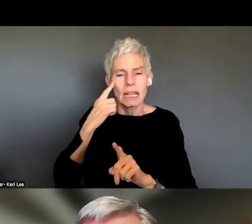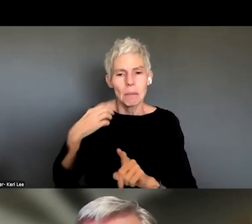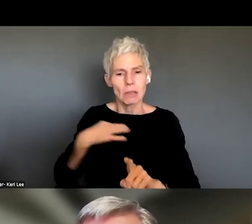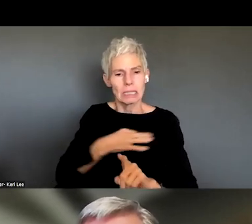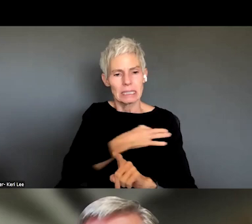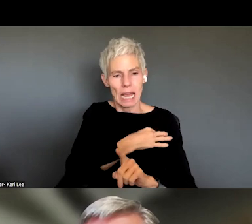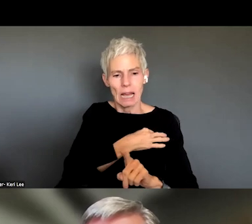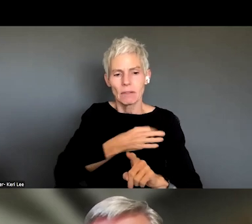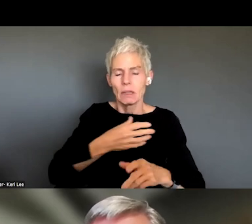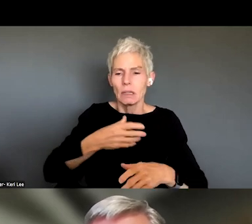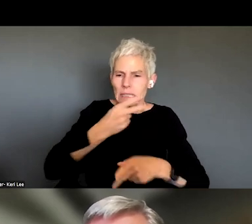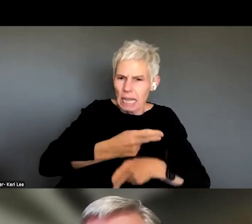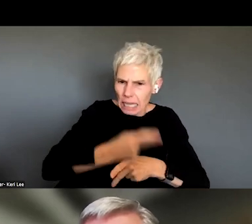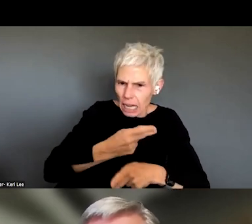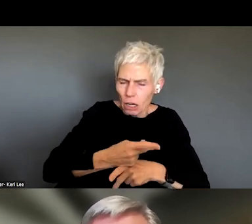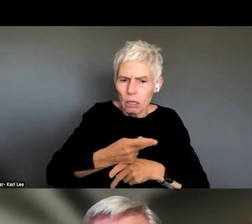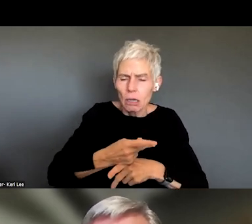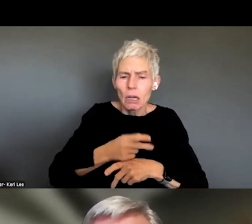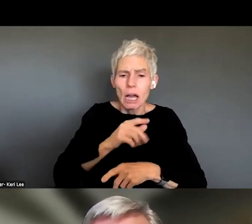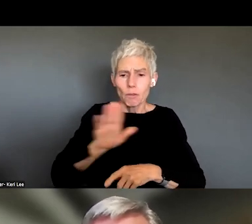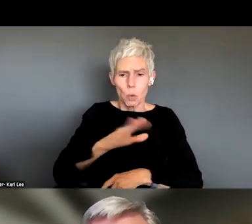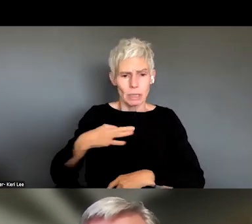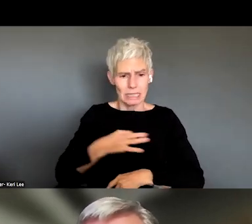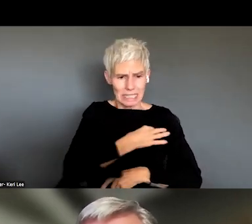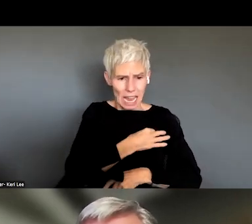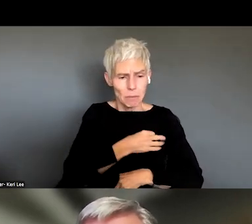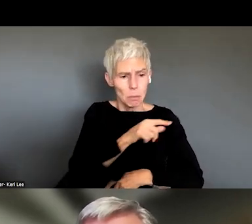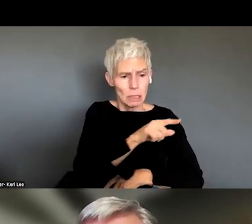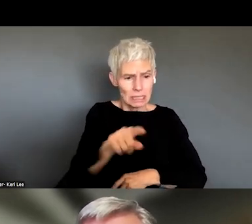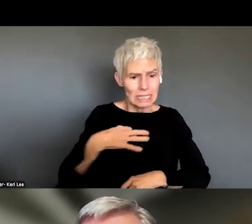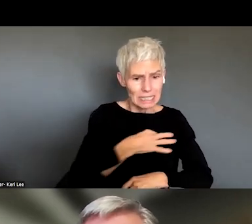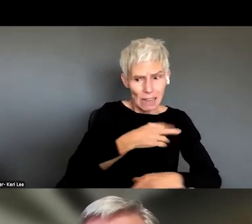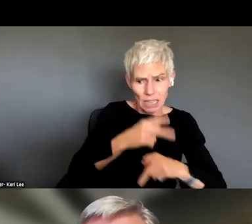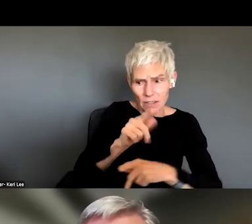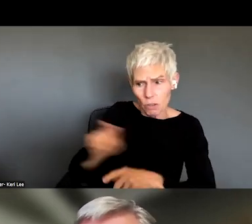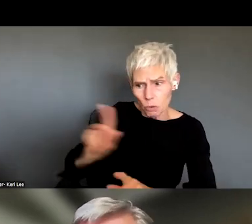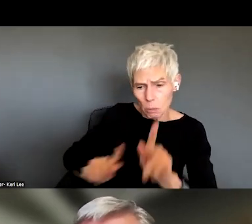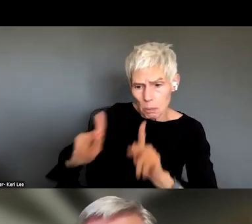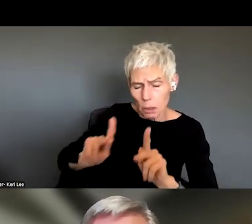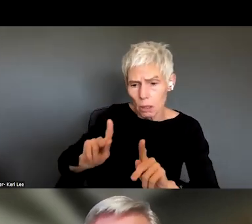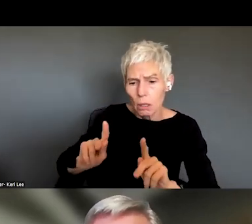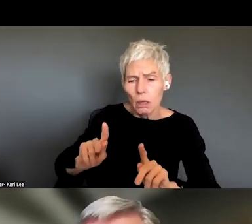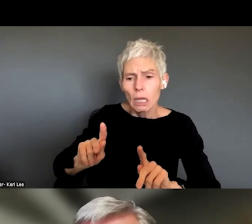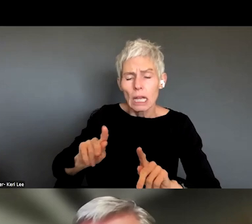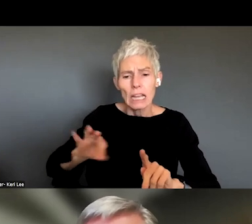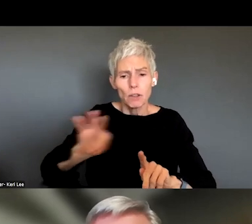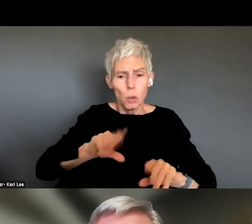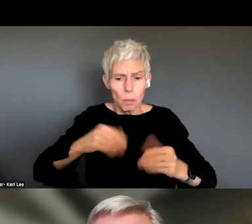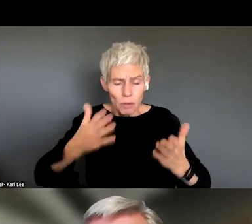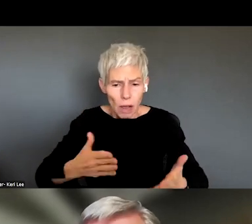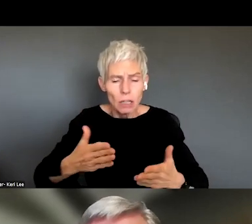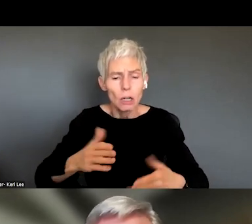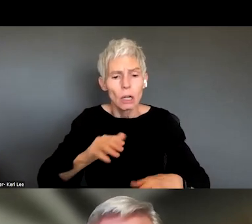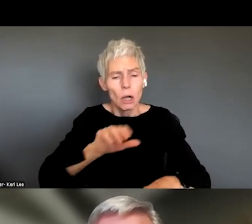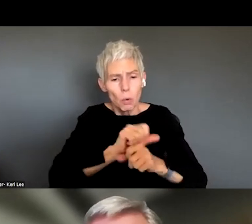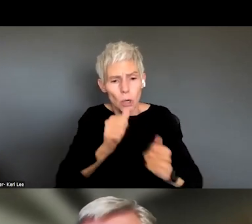care of the staff who are taking care of these folks, and thinking through, if you're a provider who works with your staff, who worked over the holidays and worked on a New Year's Eve or